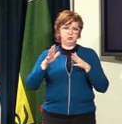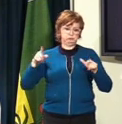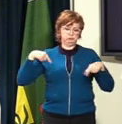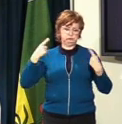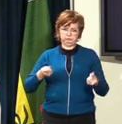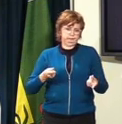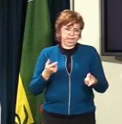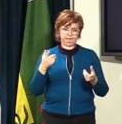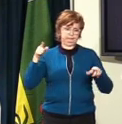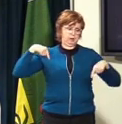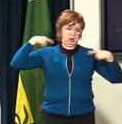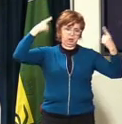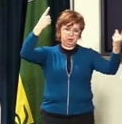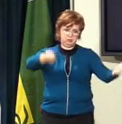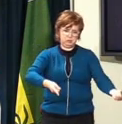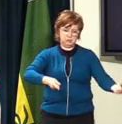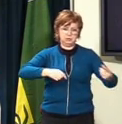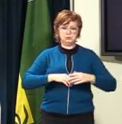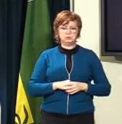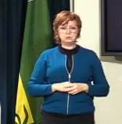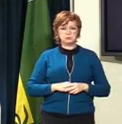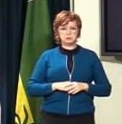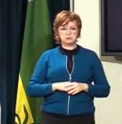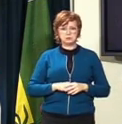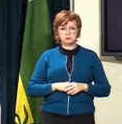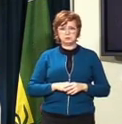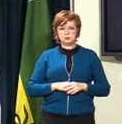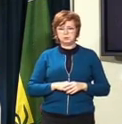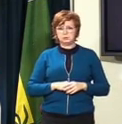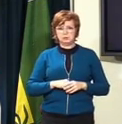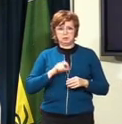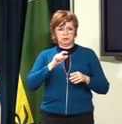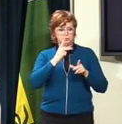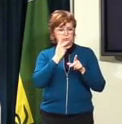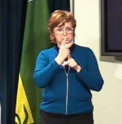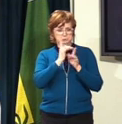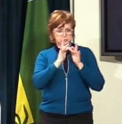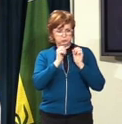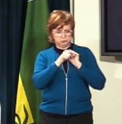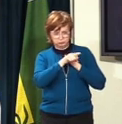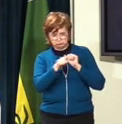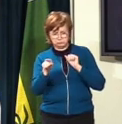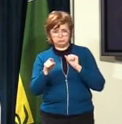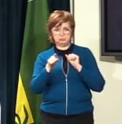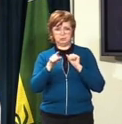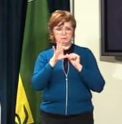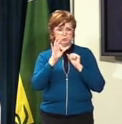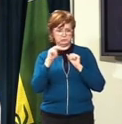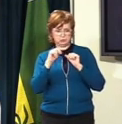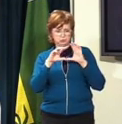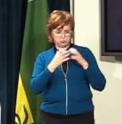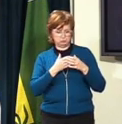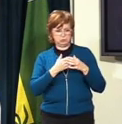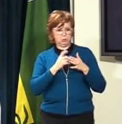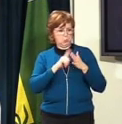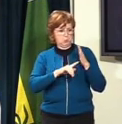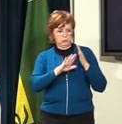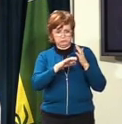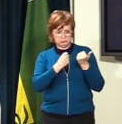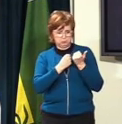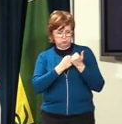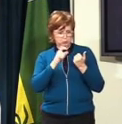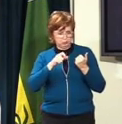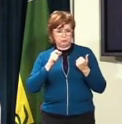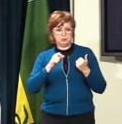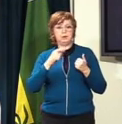day one of the pandemic and talking to them on a daily basis with respect to what type of supports they would require. Sort